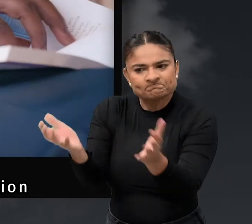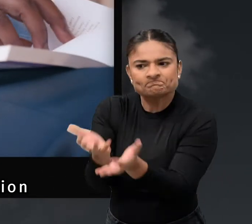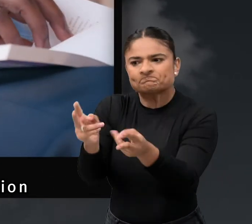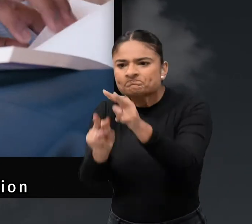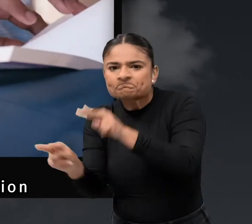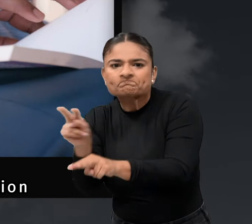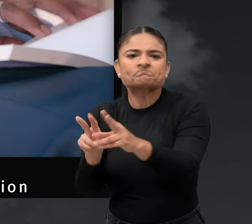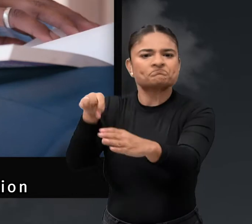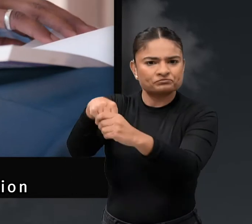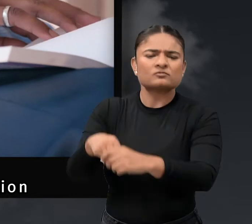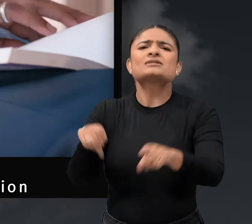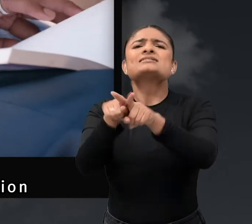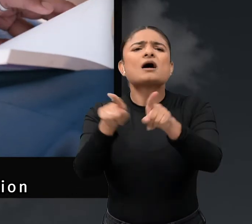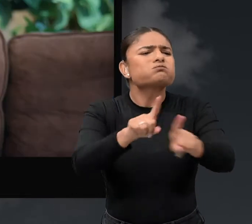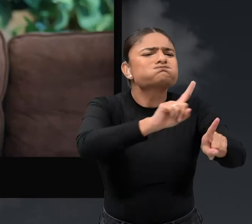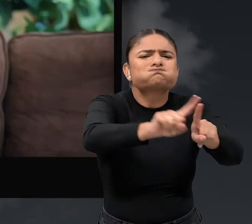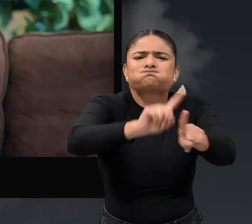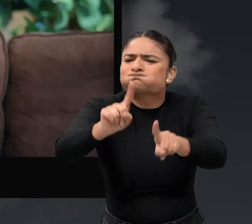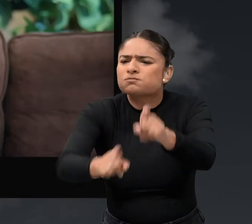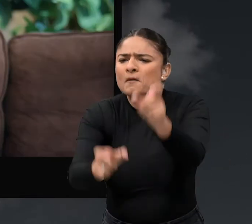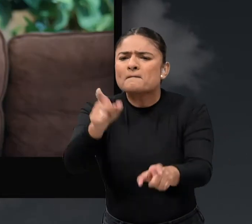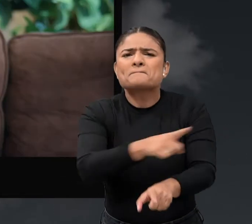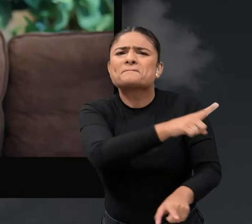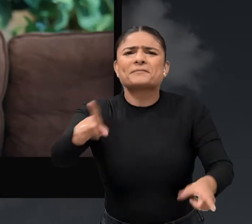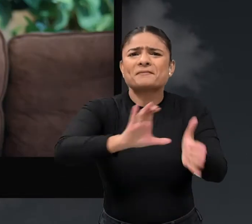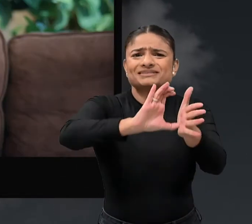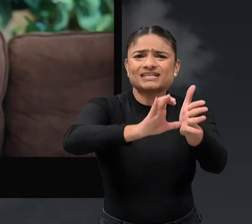South Africa Association, le